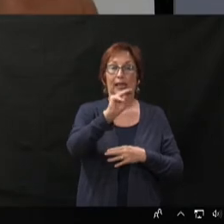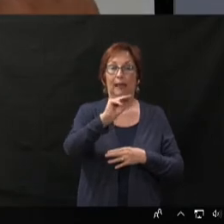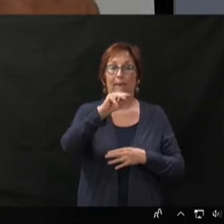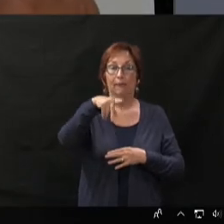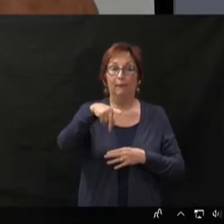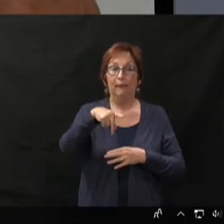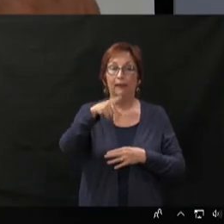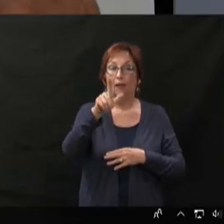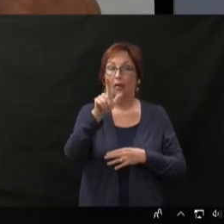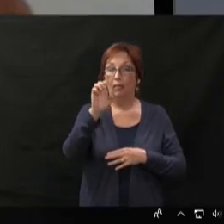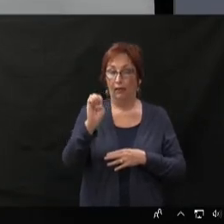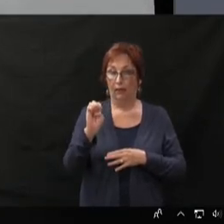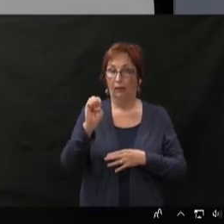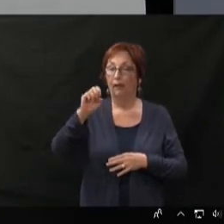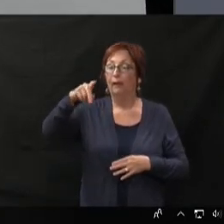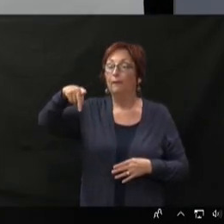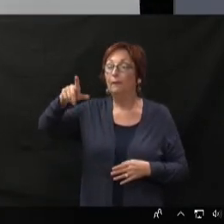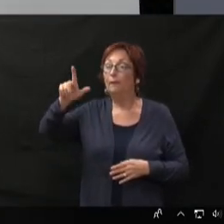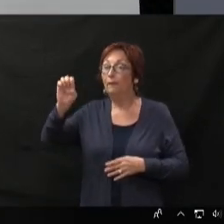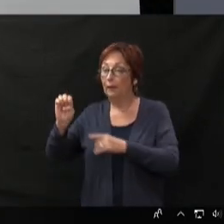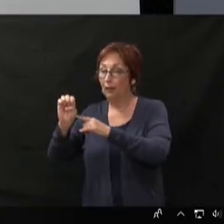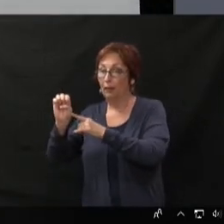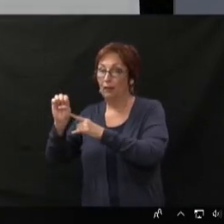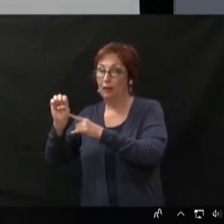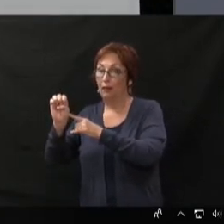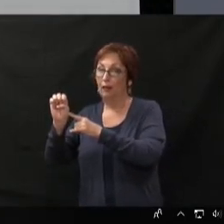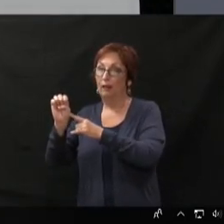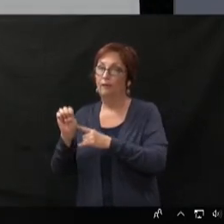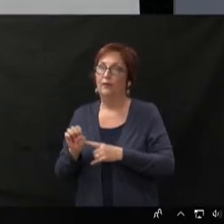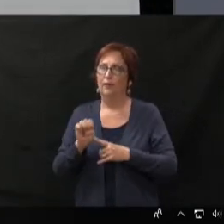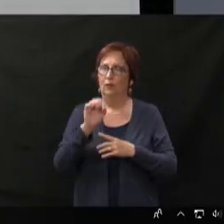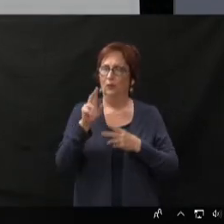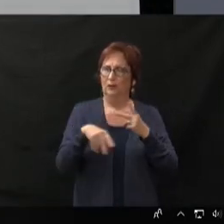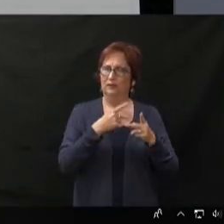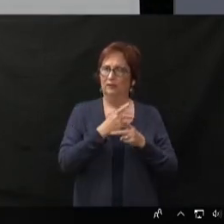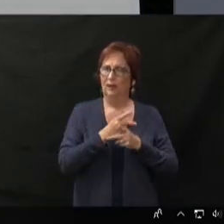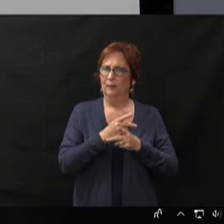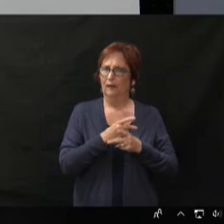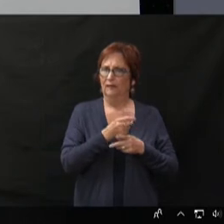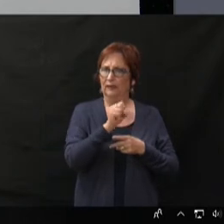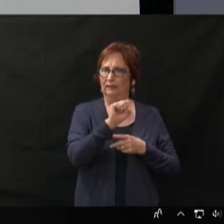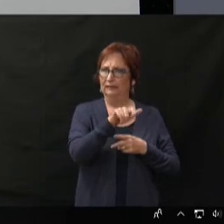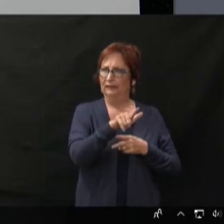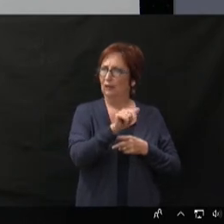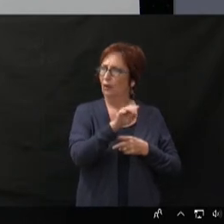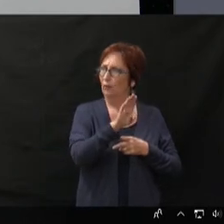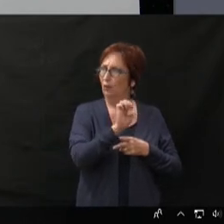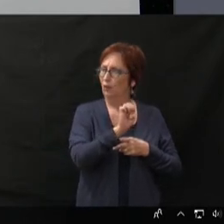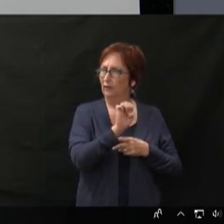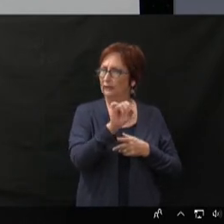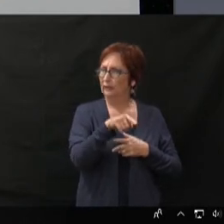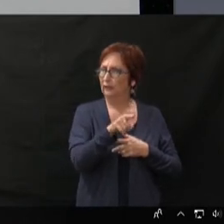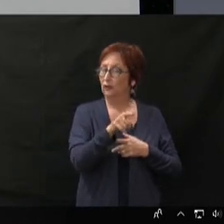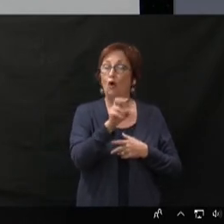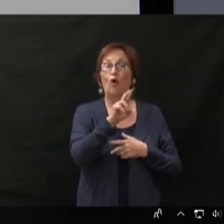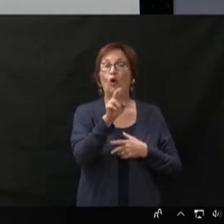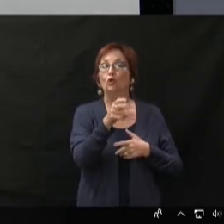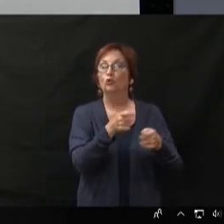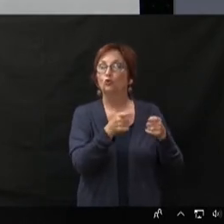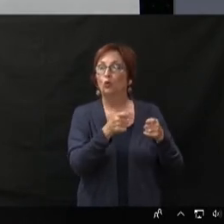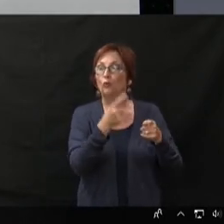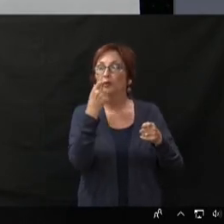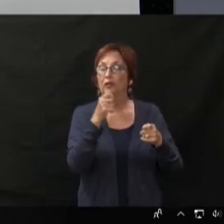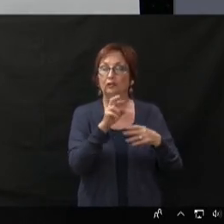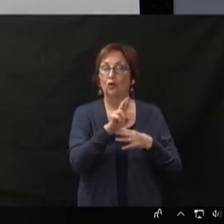syllable? Pull. And then what kind of a syllable is this? R controlled. R controlled, because that R